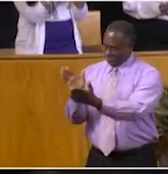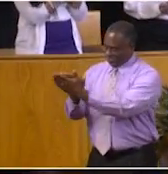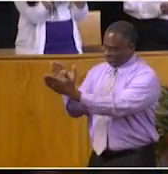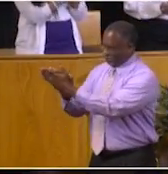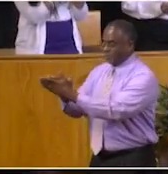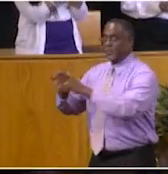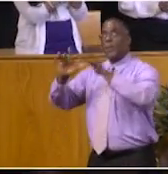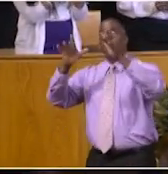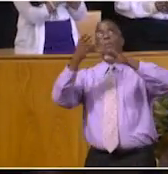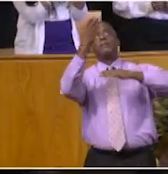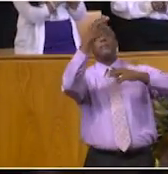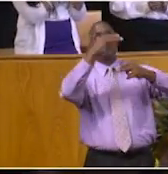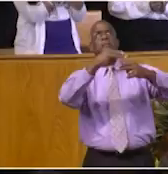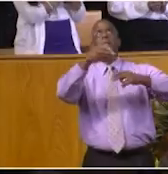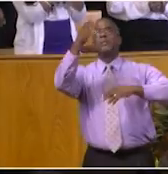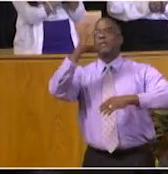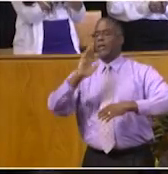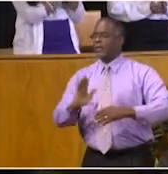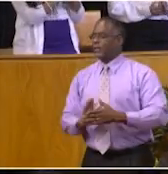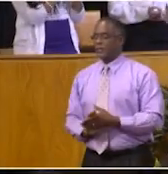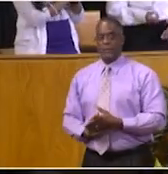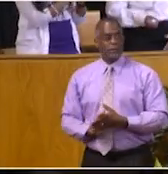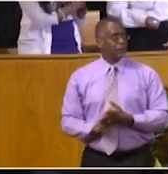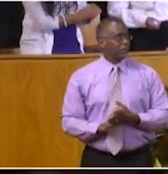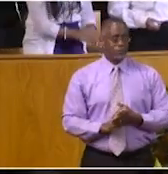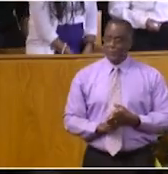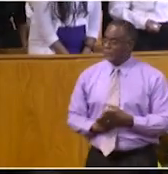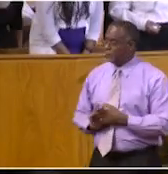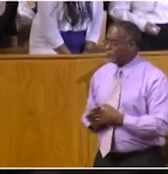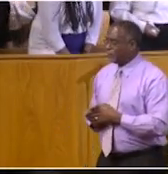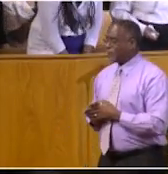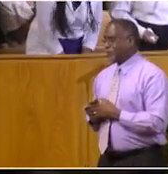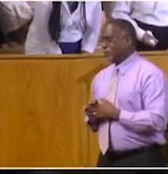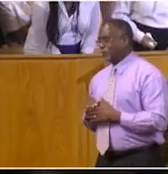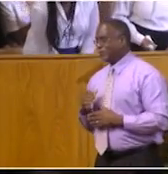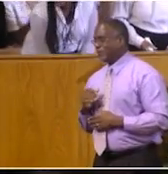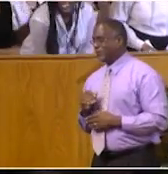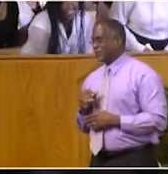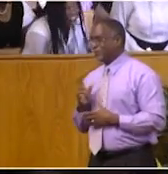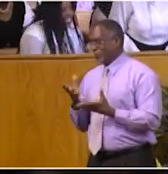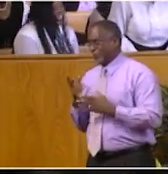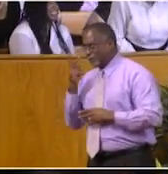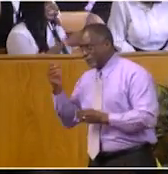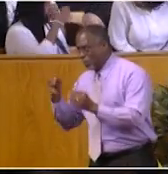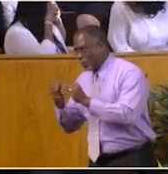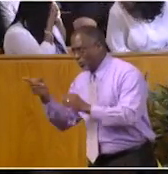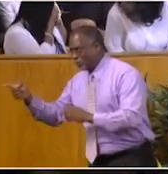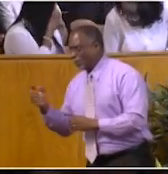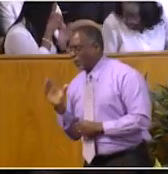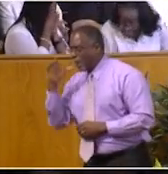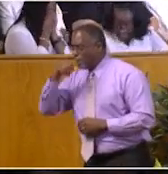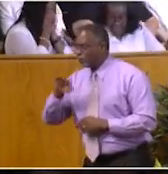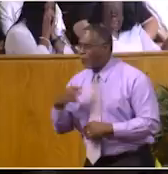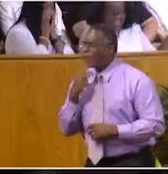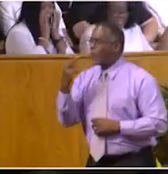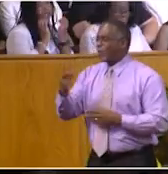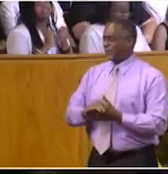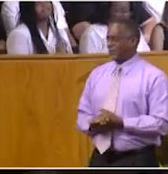Oh, praises be to God. We miss you, Ralph. We miss that voice.